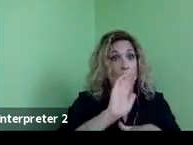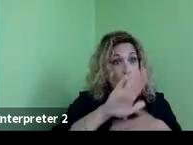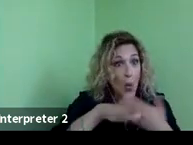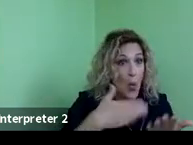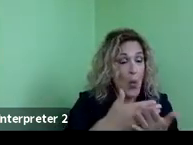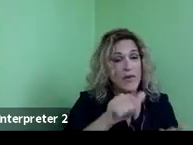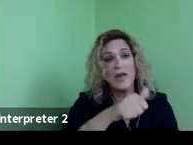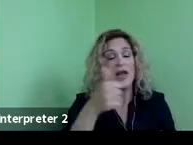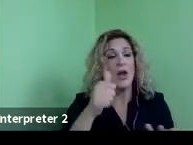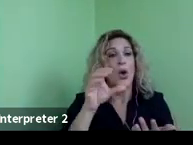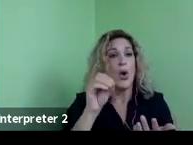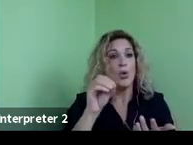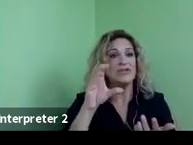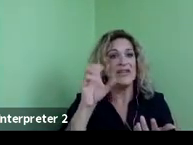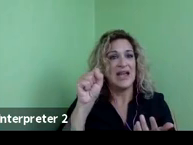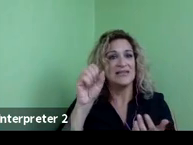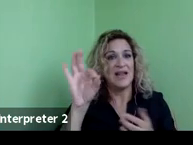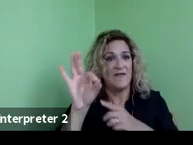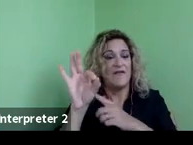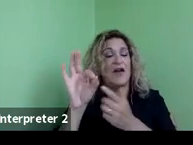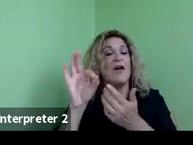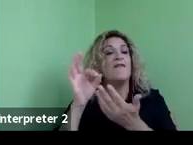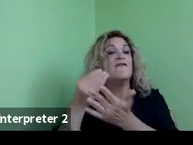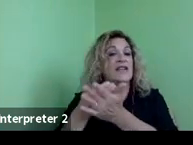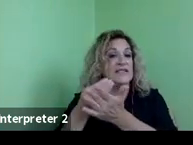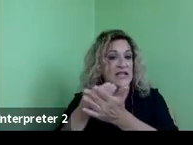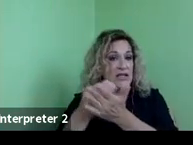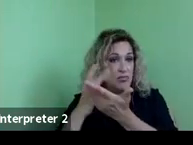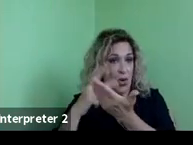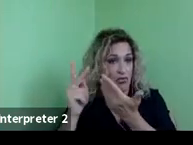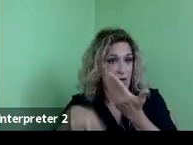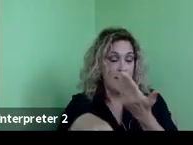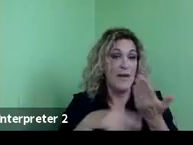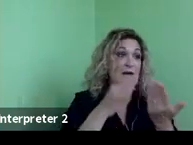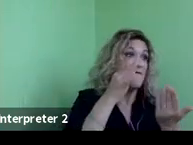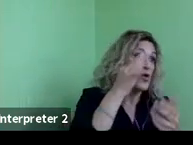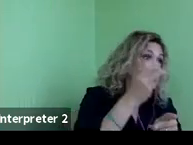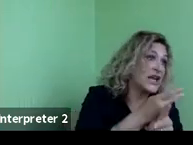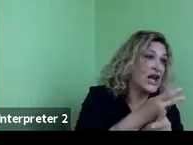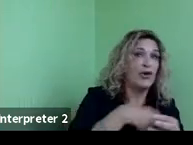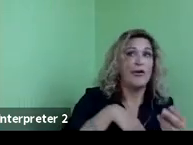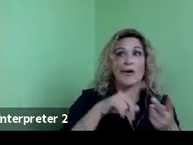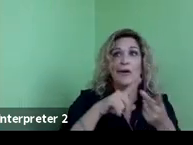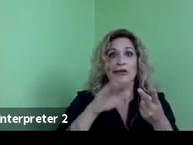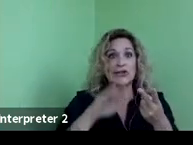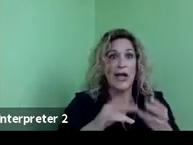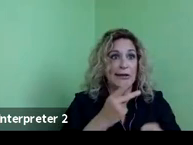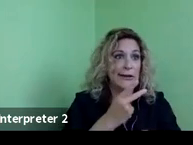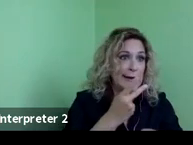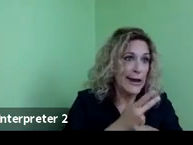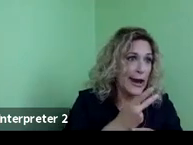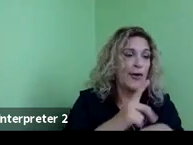OCFS funded programs. So foster care, child care, juvenile justice,